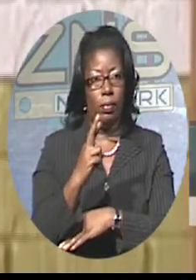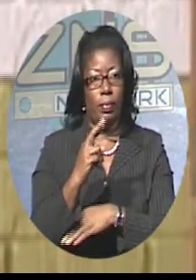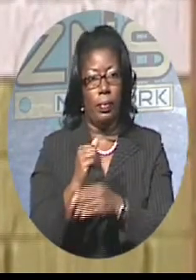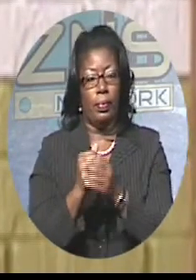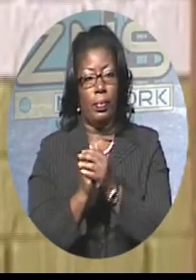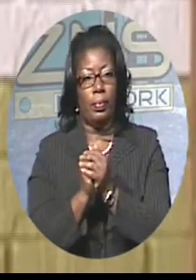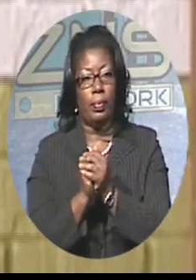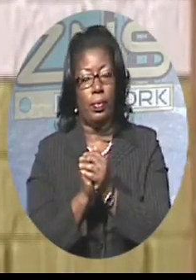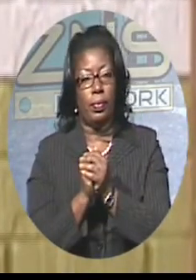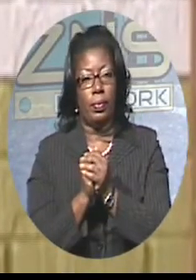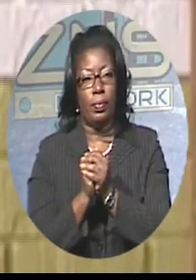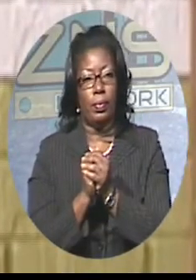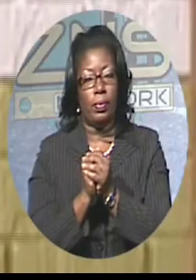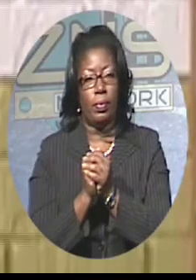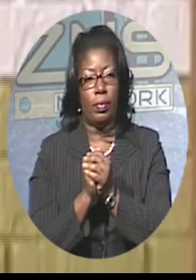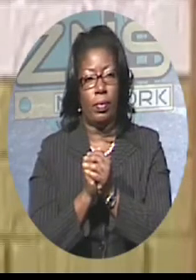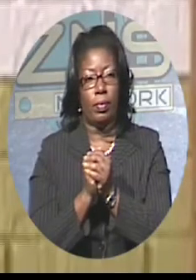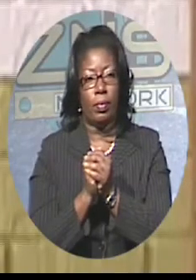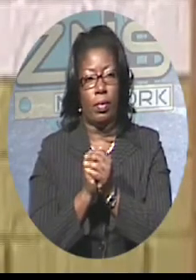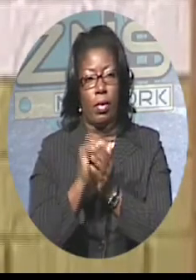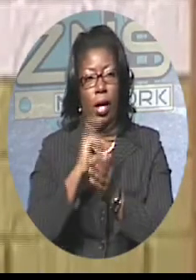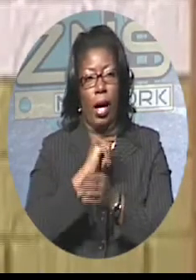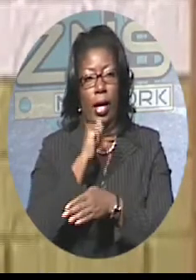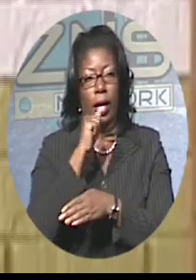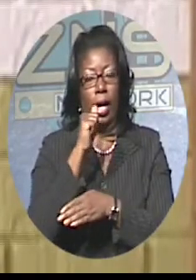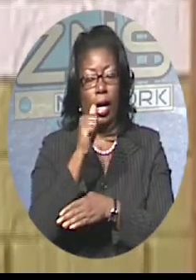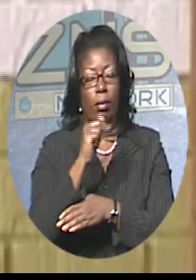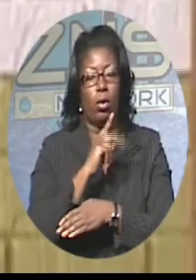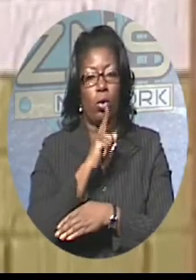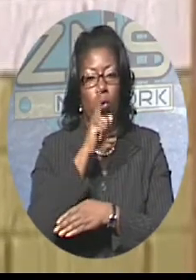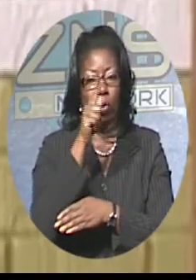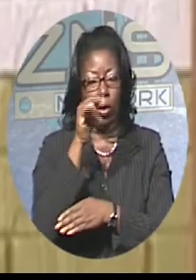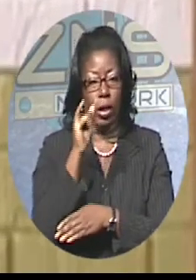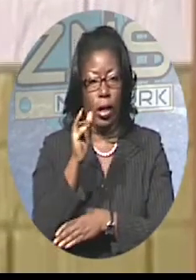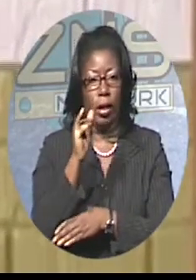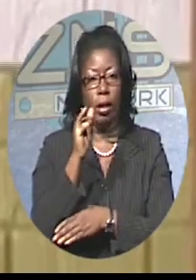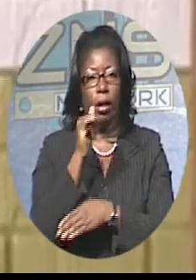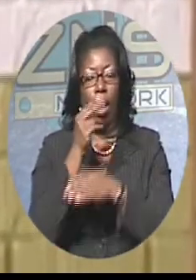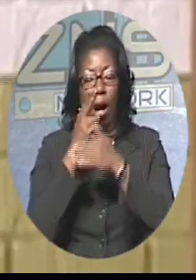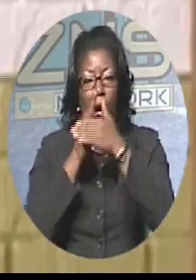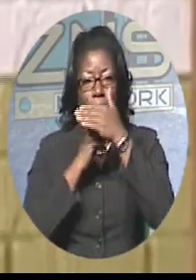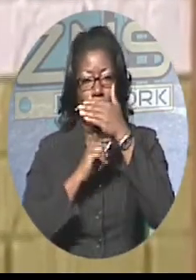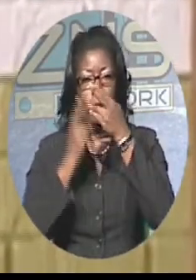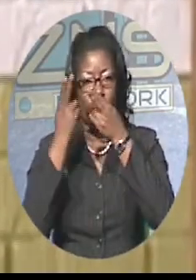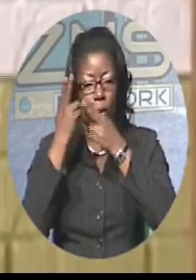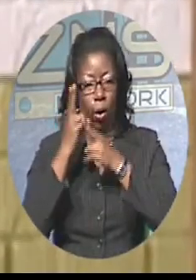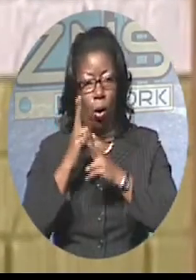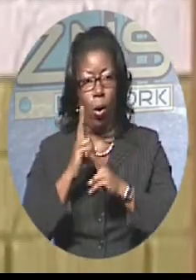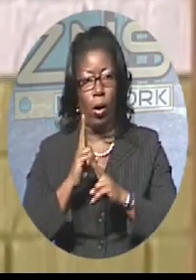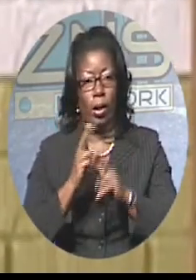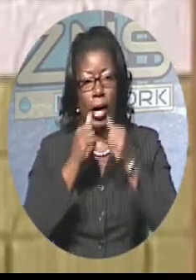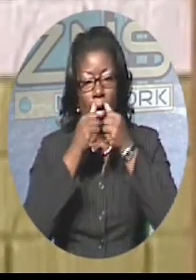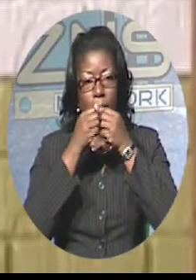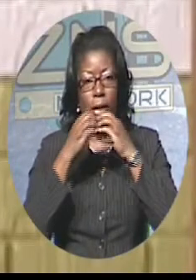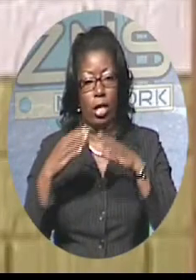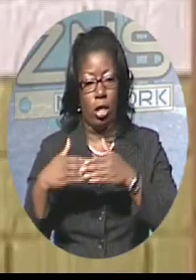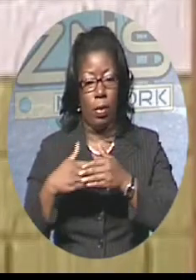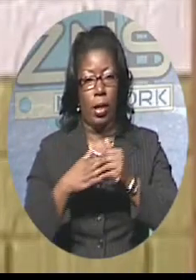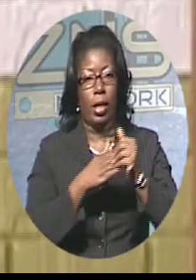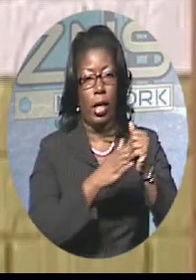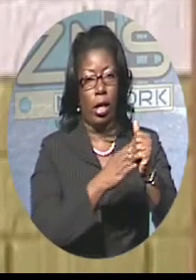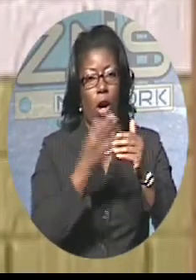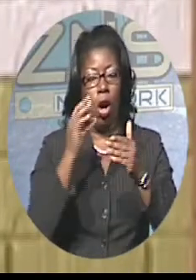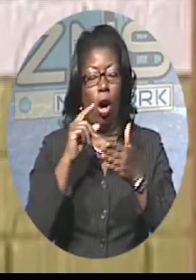and accomplishments. I am truly humbled, honored, blessed to be the leader of